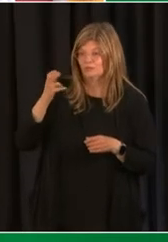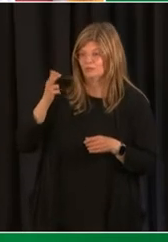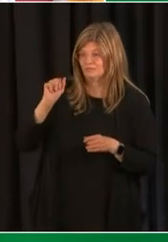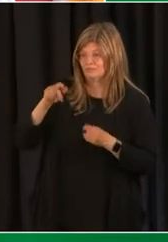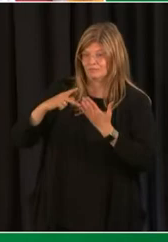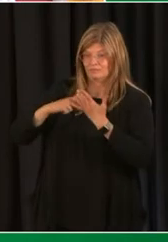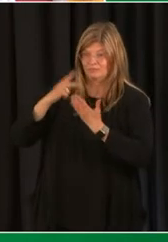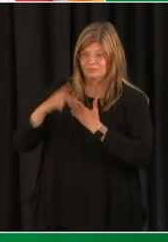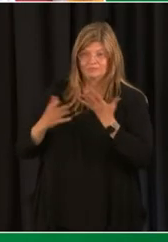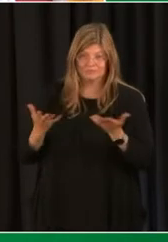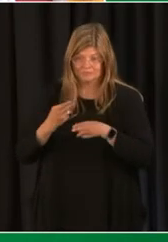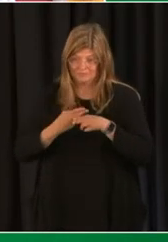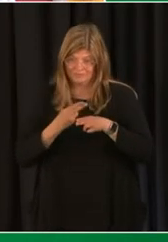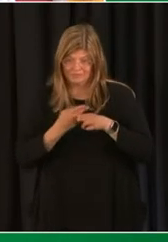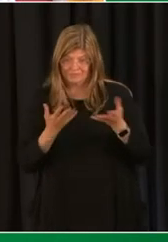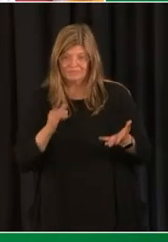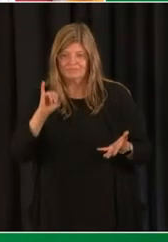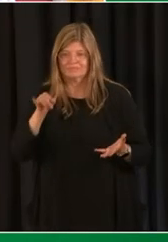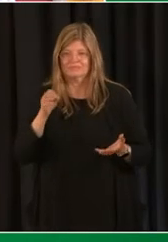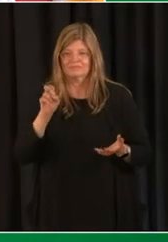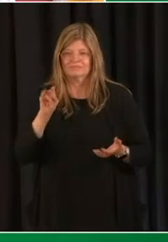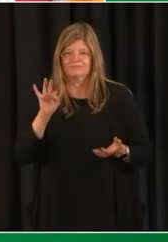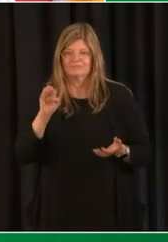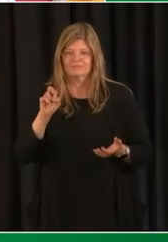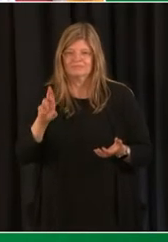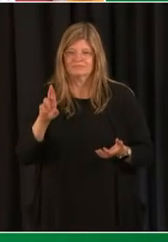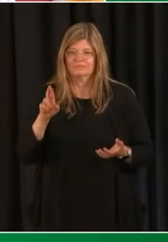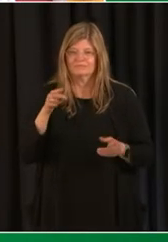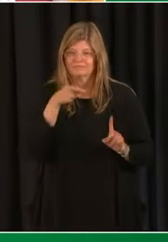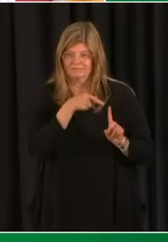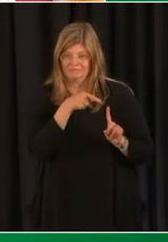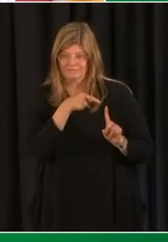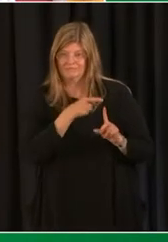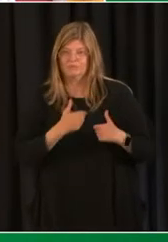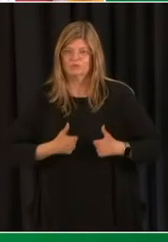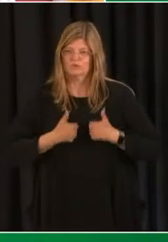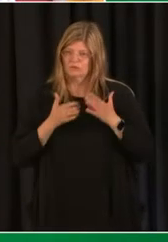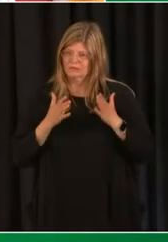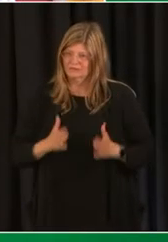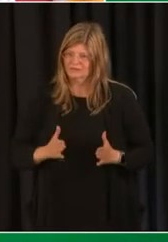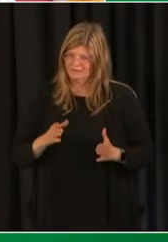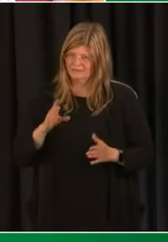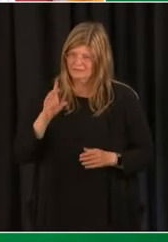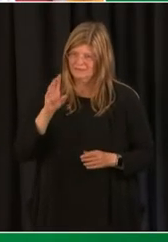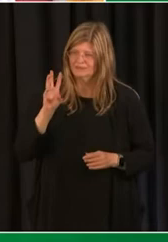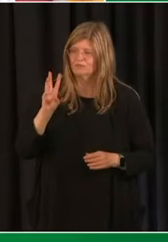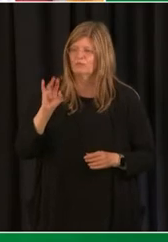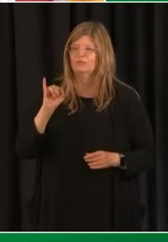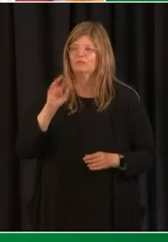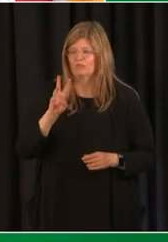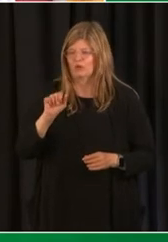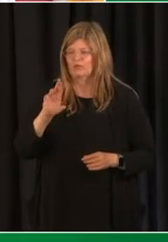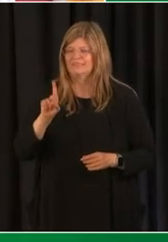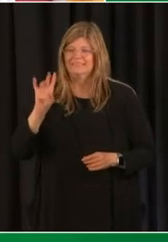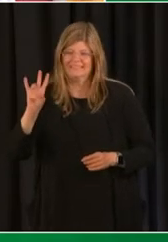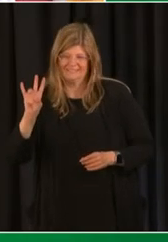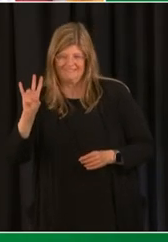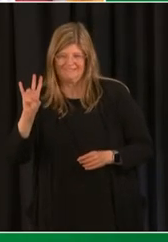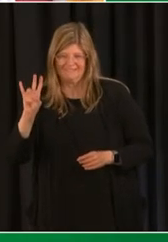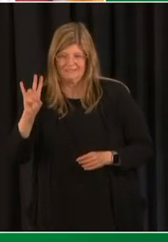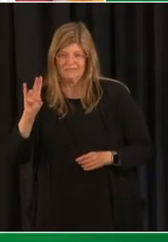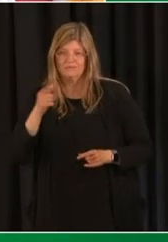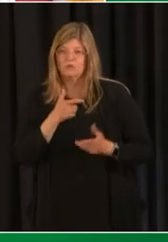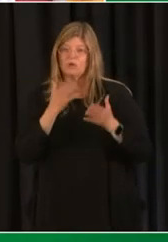her name is Jennifer Gray. Ms. Gray happens to be a resident of Ward 7. Unfortunately, lost her